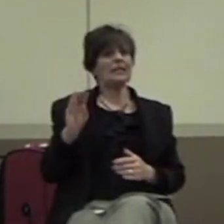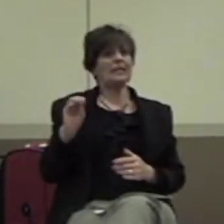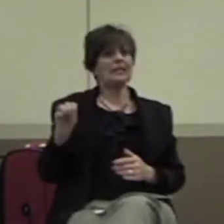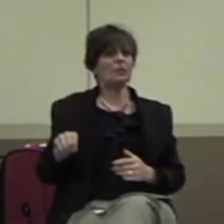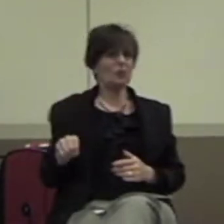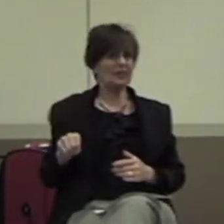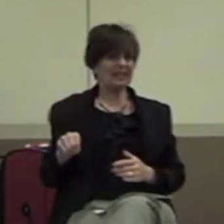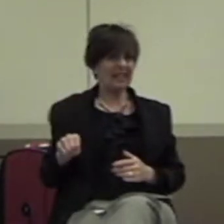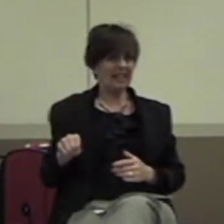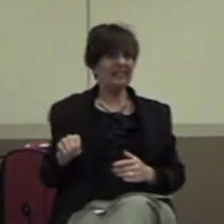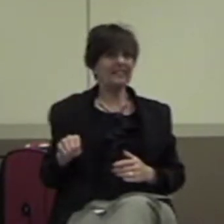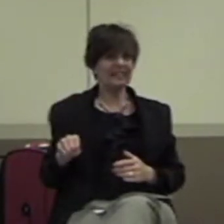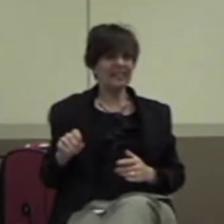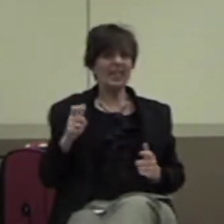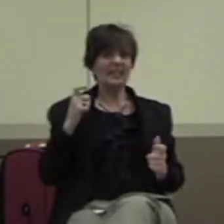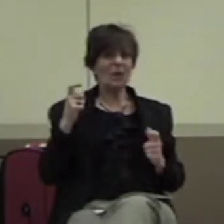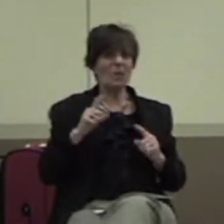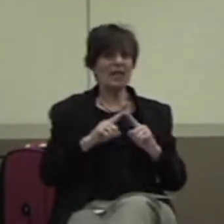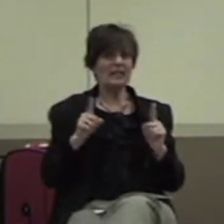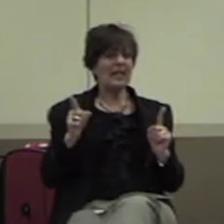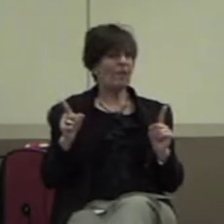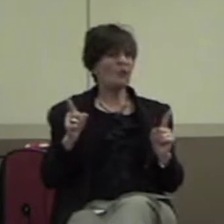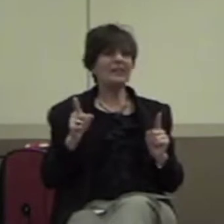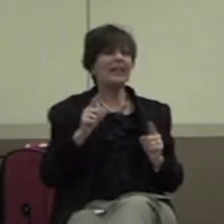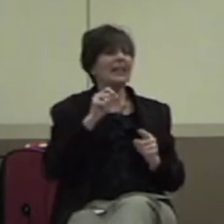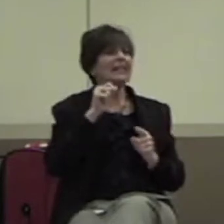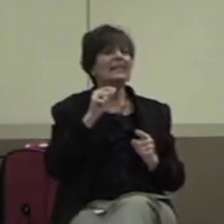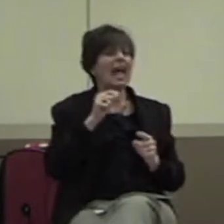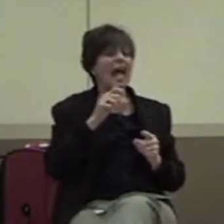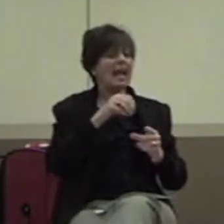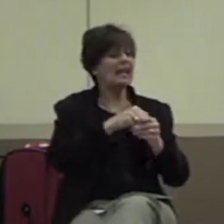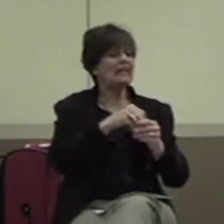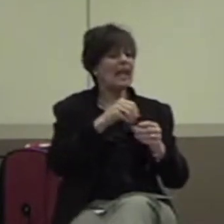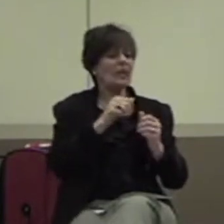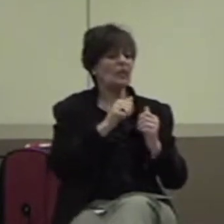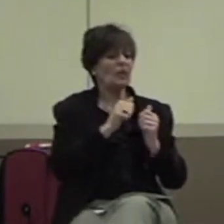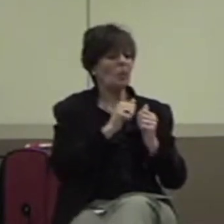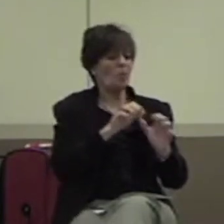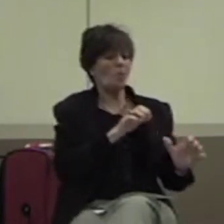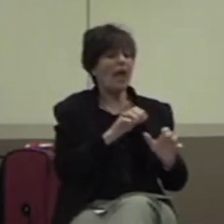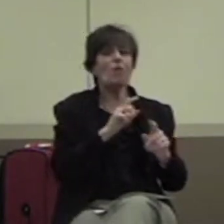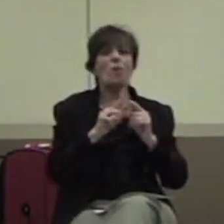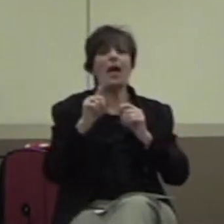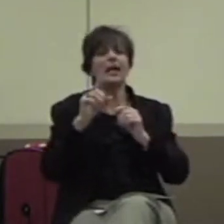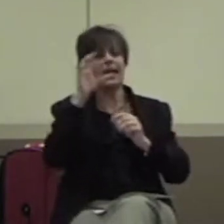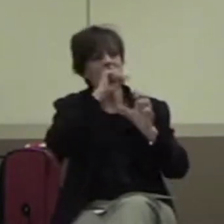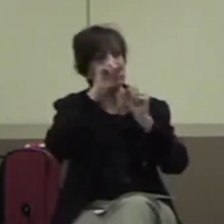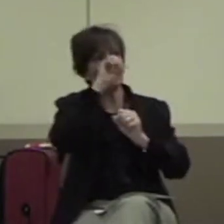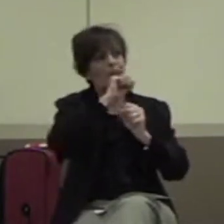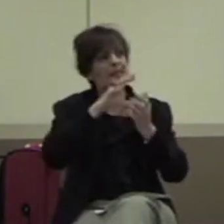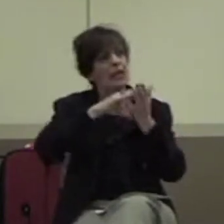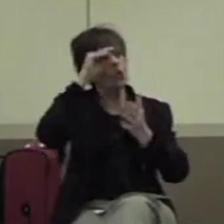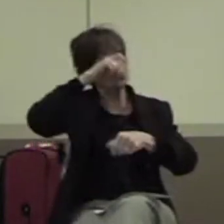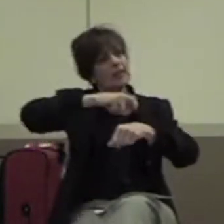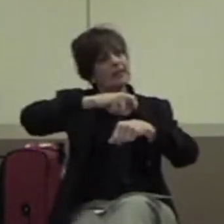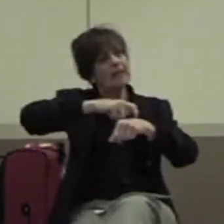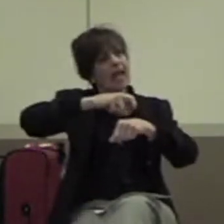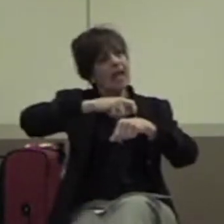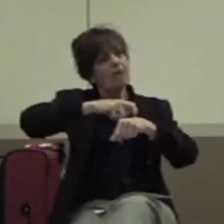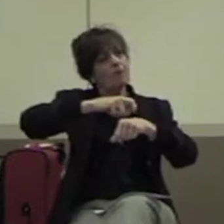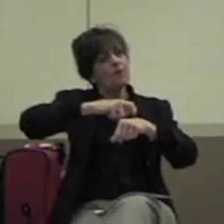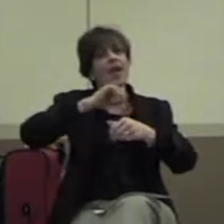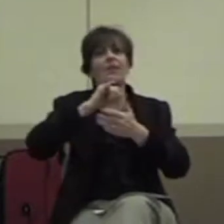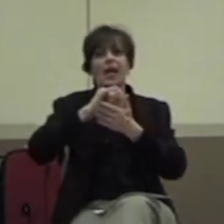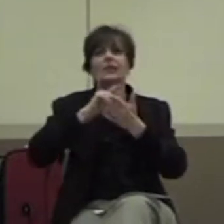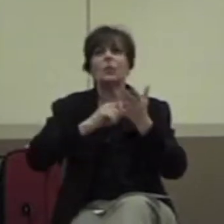7.6%. Big difference there. He's not engaging in behavior, but he's missing learning time. And that's really what I want